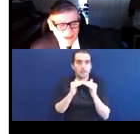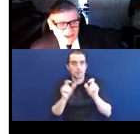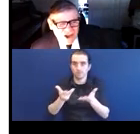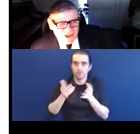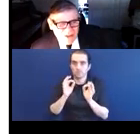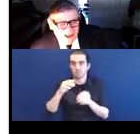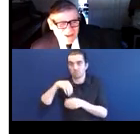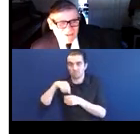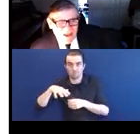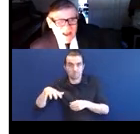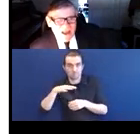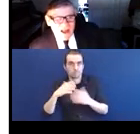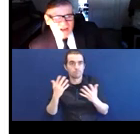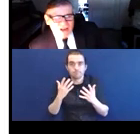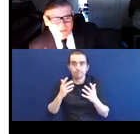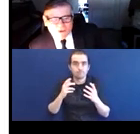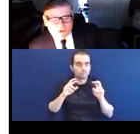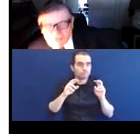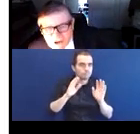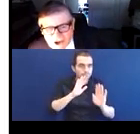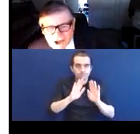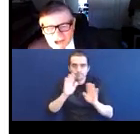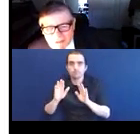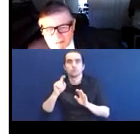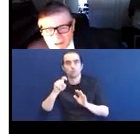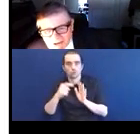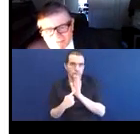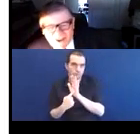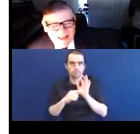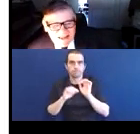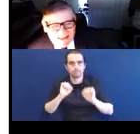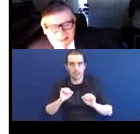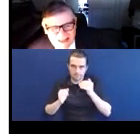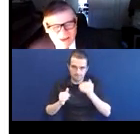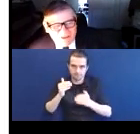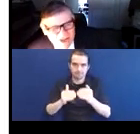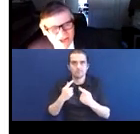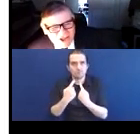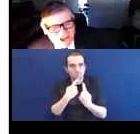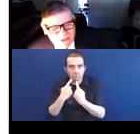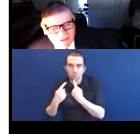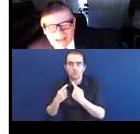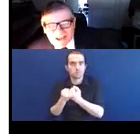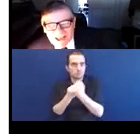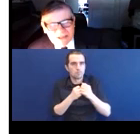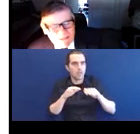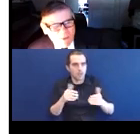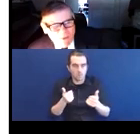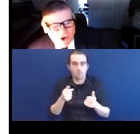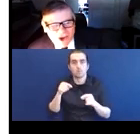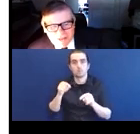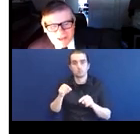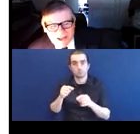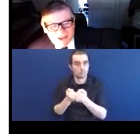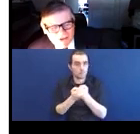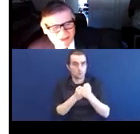implemented. That was what we had discussion about. Support entrepreneurship and microfinance. You know, teaching people how to keep simple